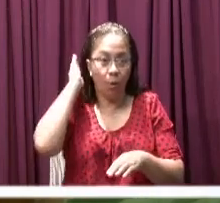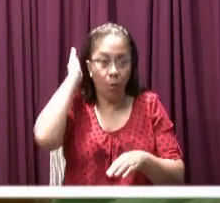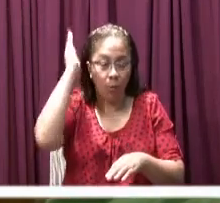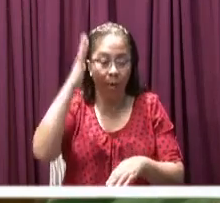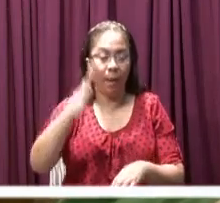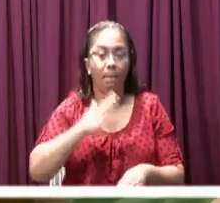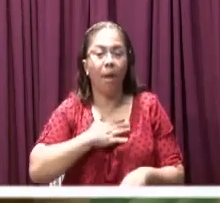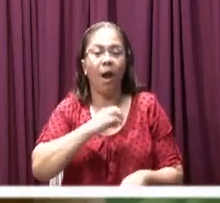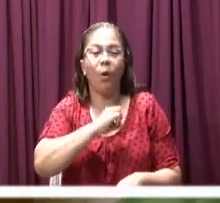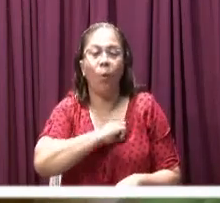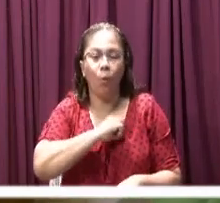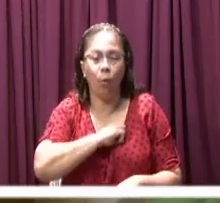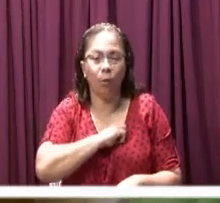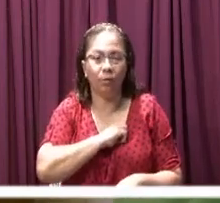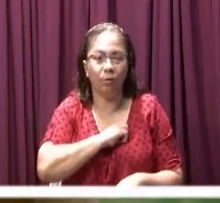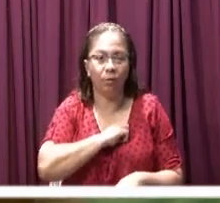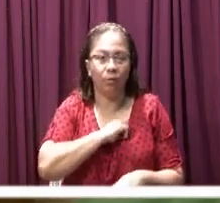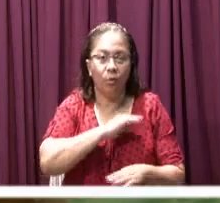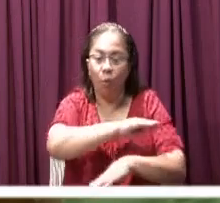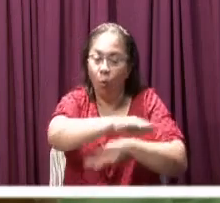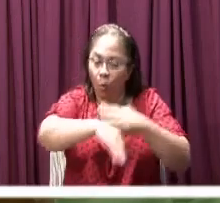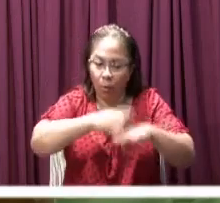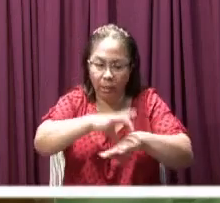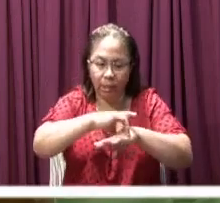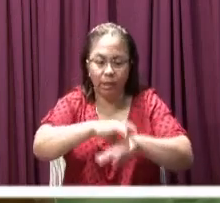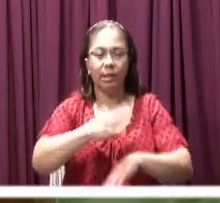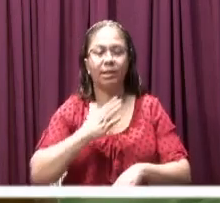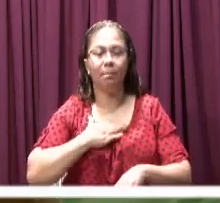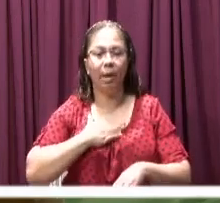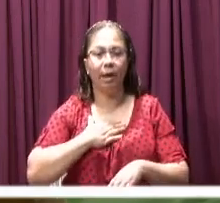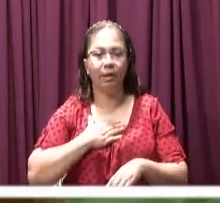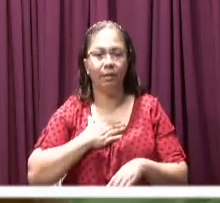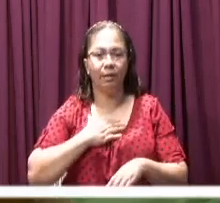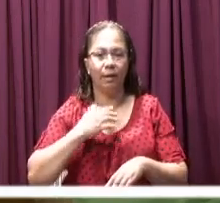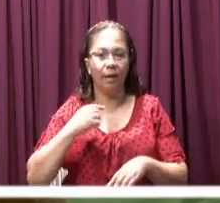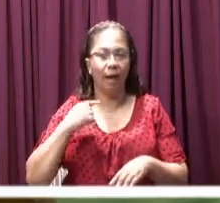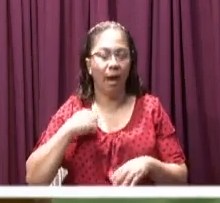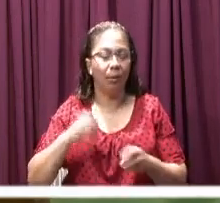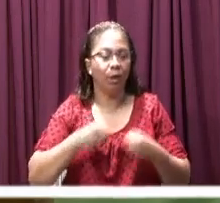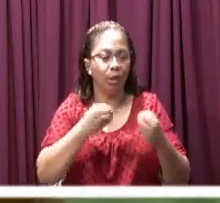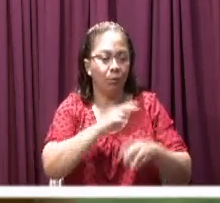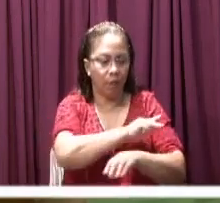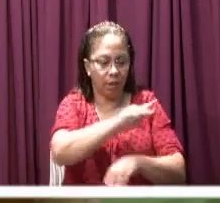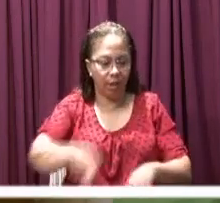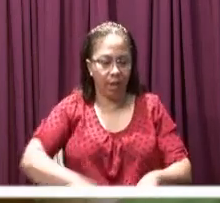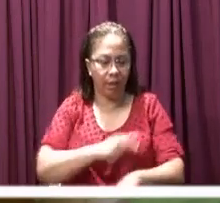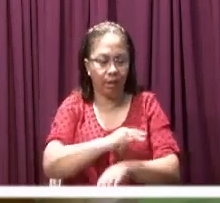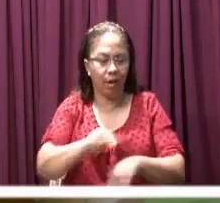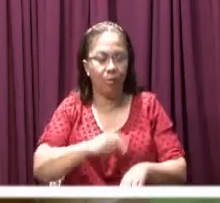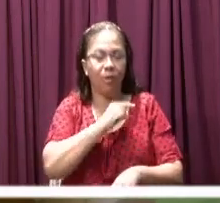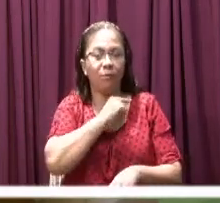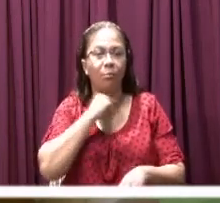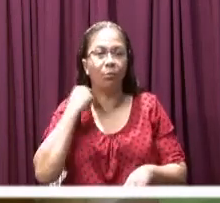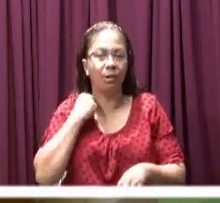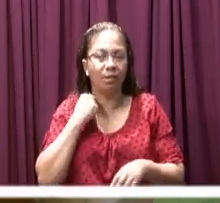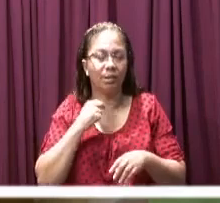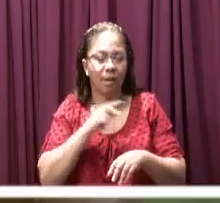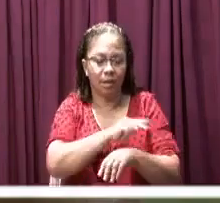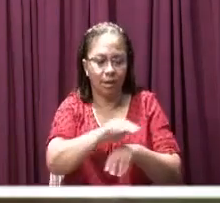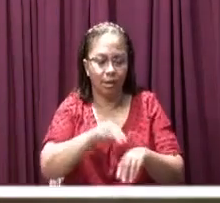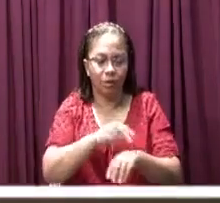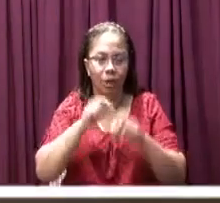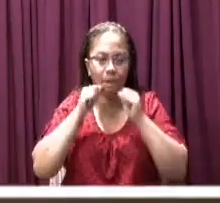my very own, for all the earth is mine, and I will count you a kingdom of priests, a consecrated nation."